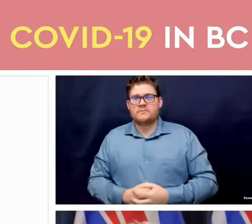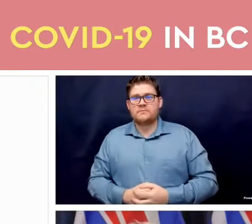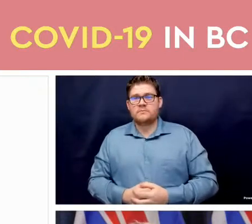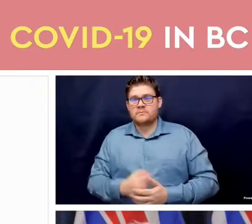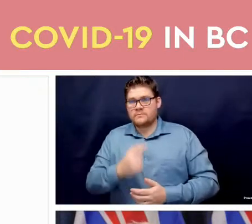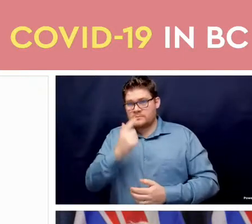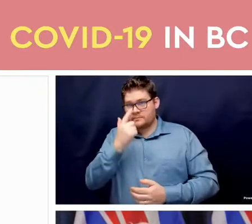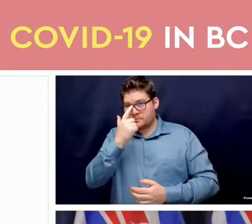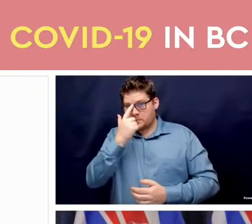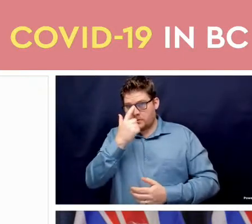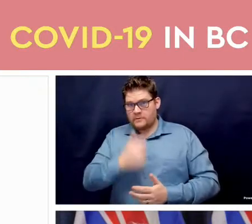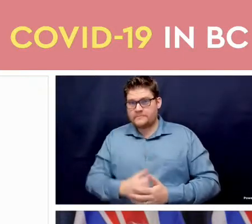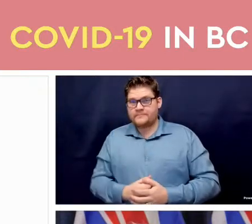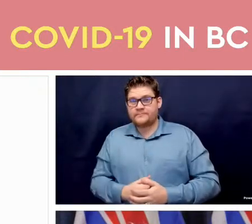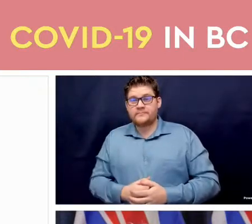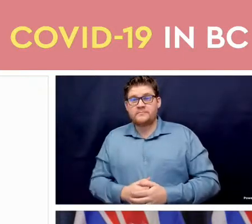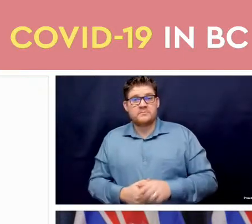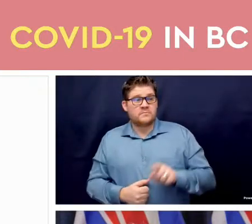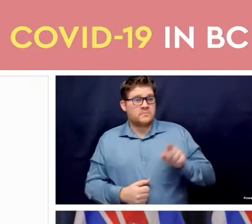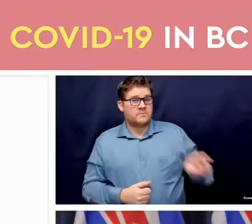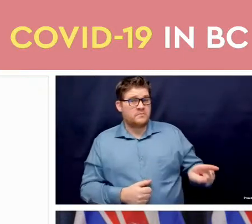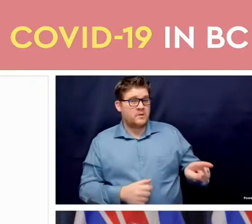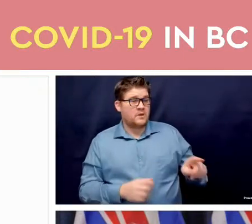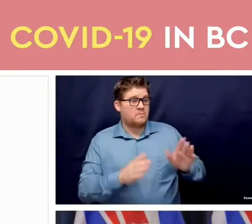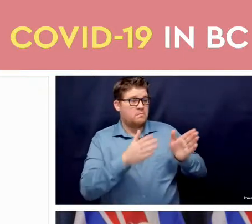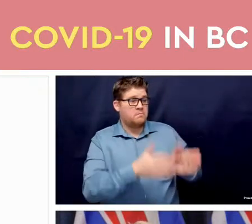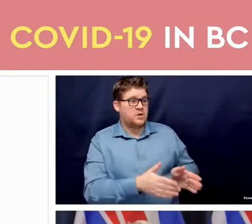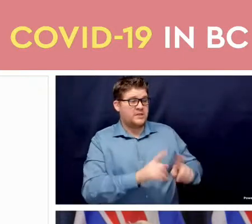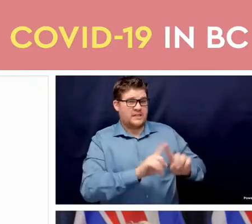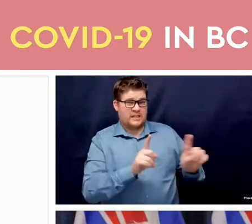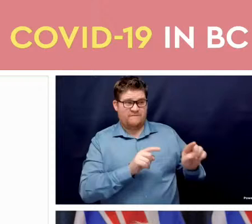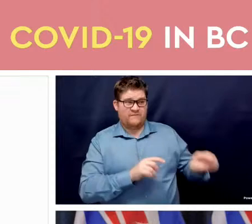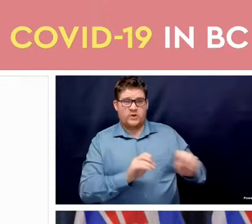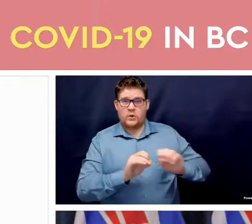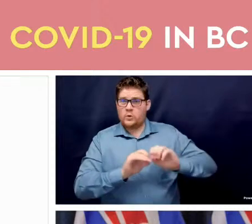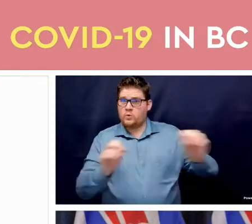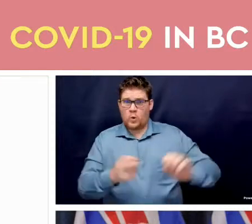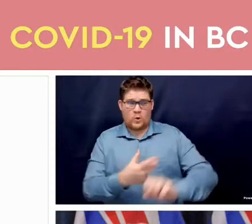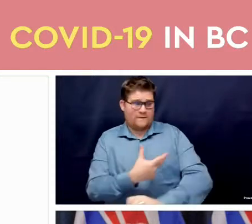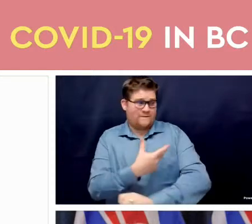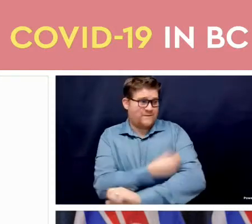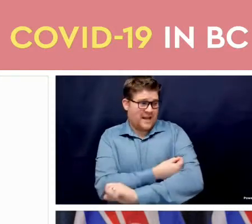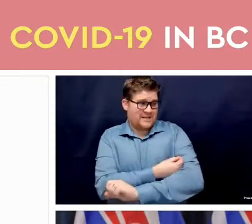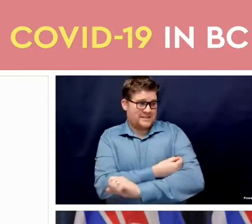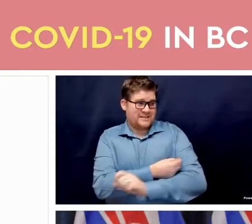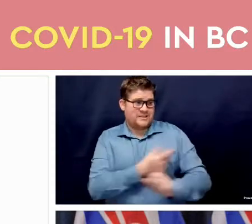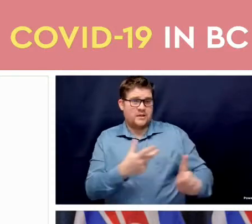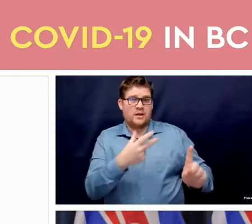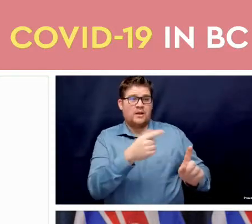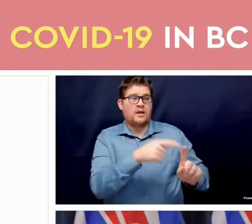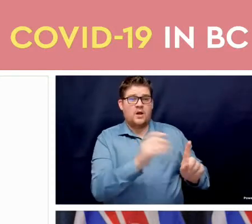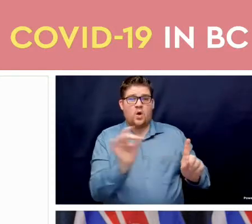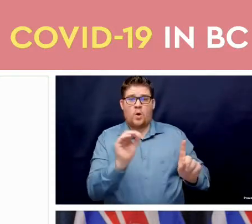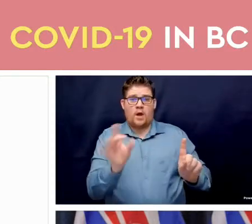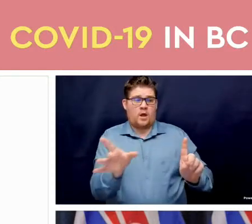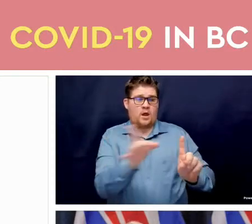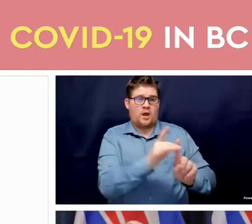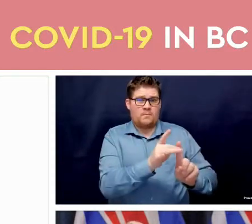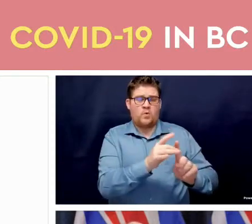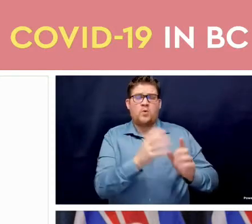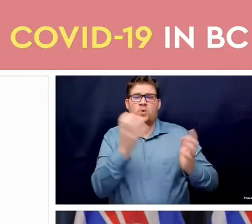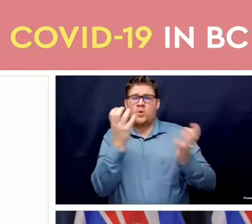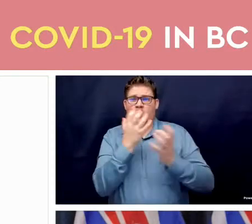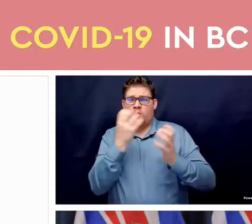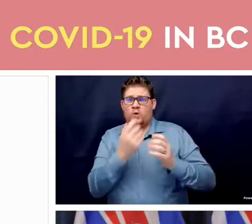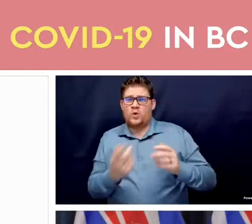the community being protected is no longer there. So if you don't have a vaccine on board right now,